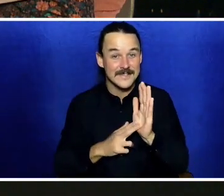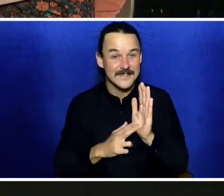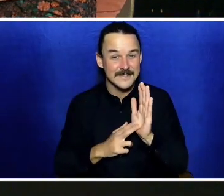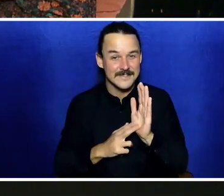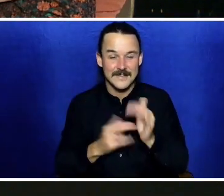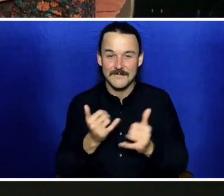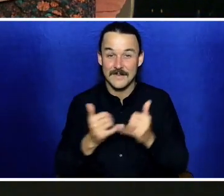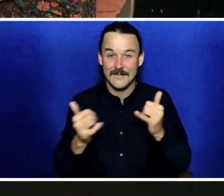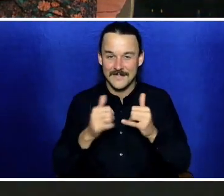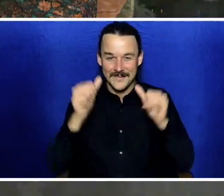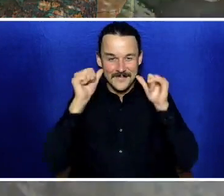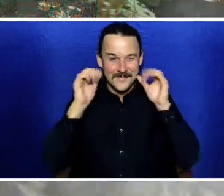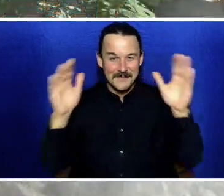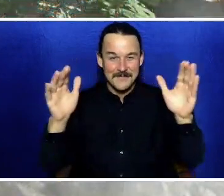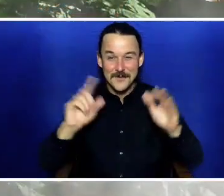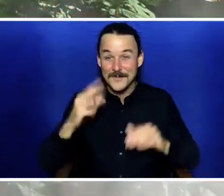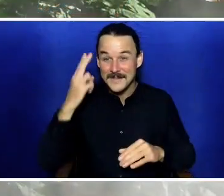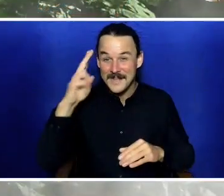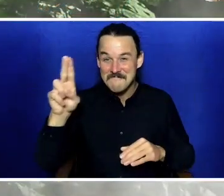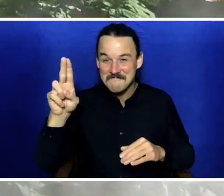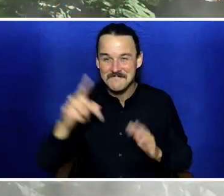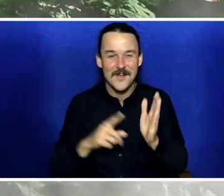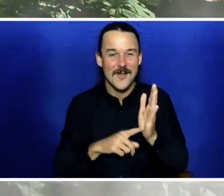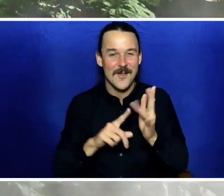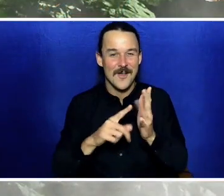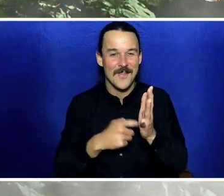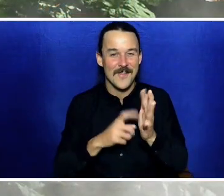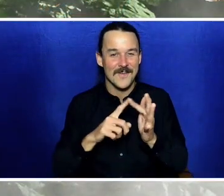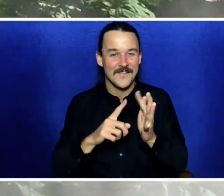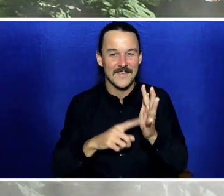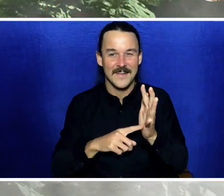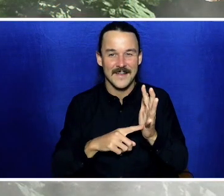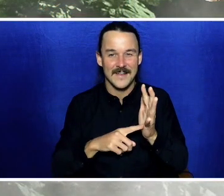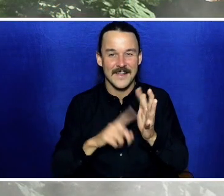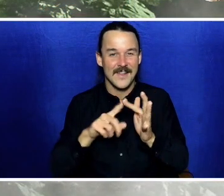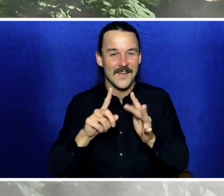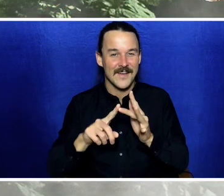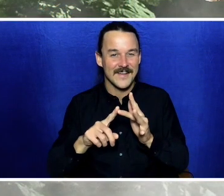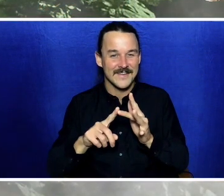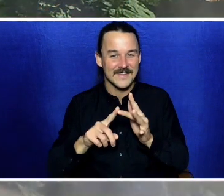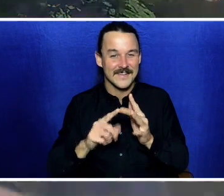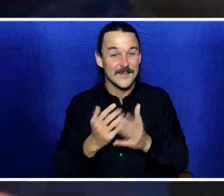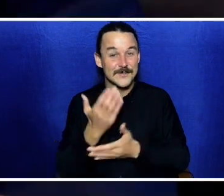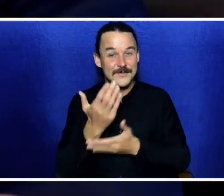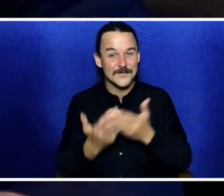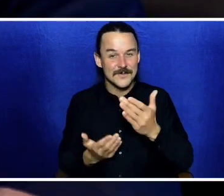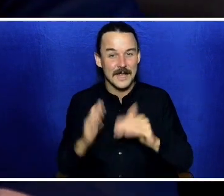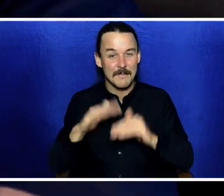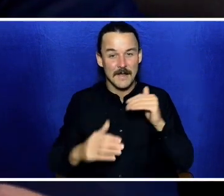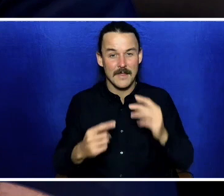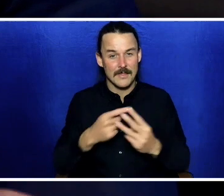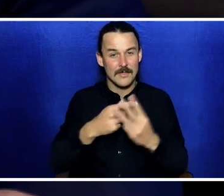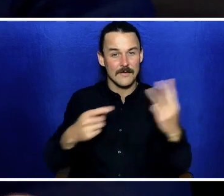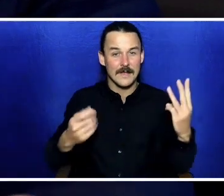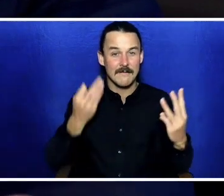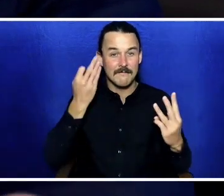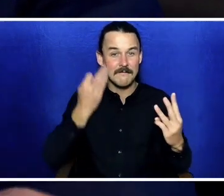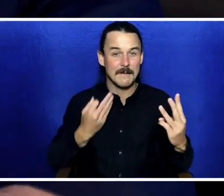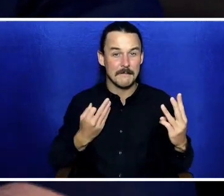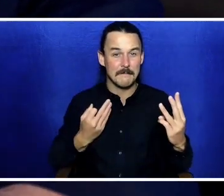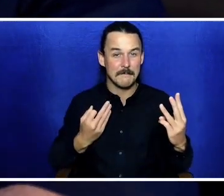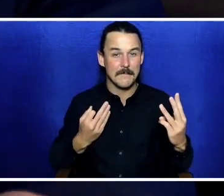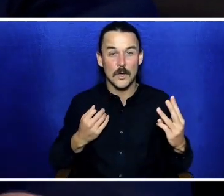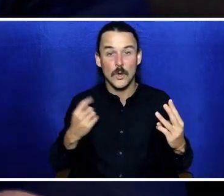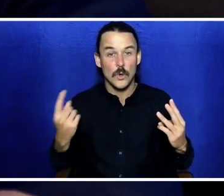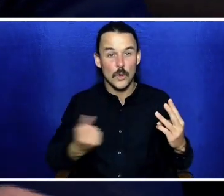demand, Lorelei, the tale of the three femmes fatales that lure sailors to death on the